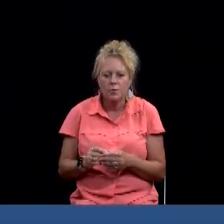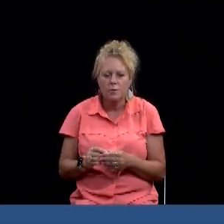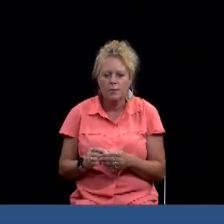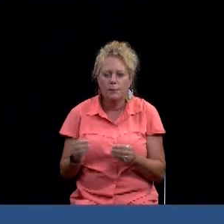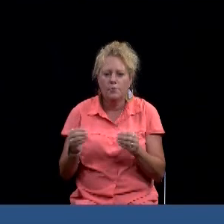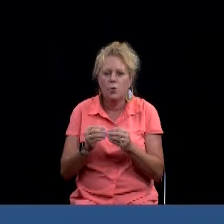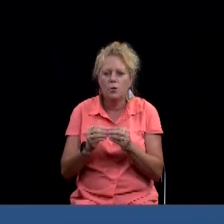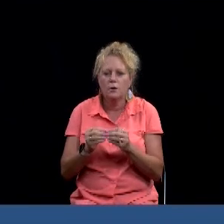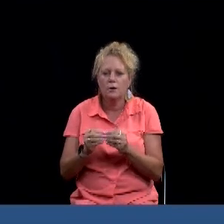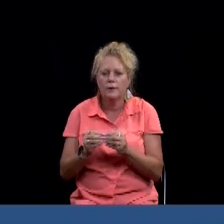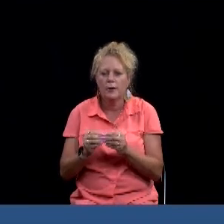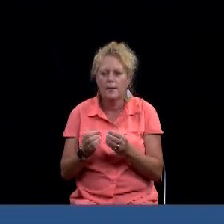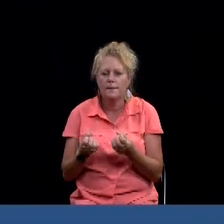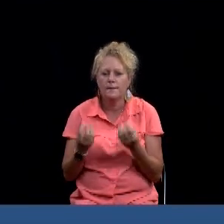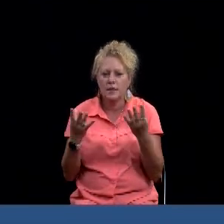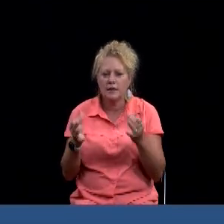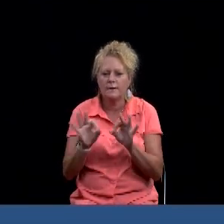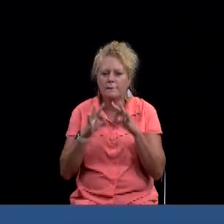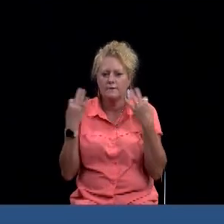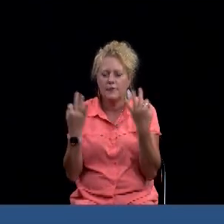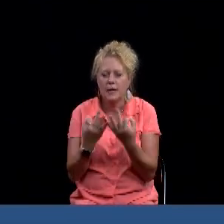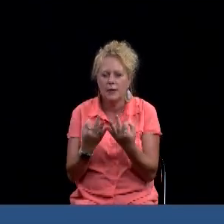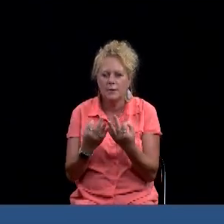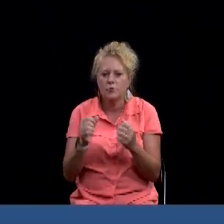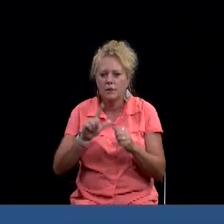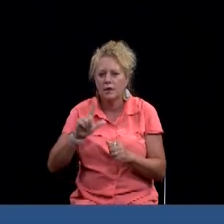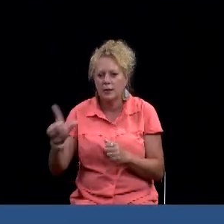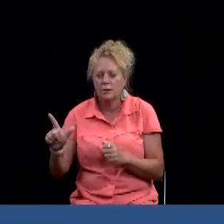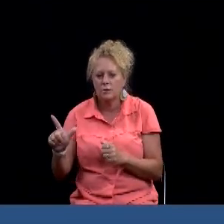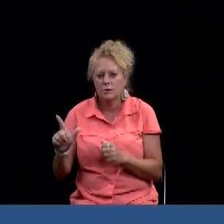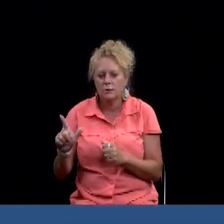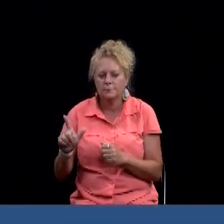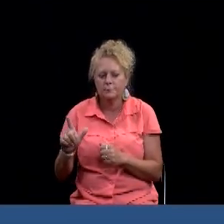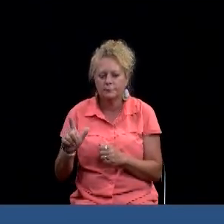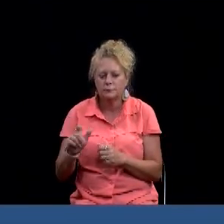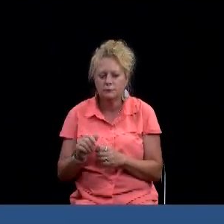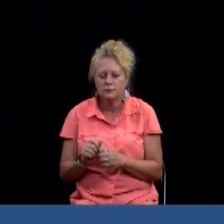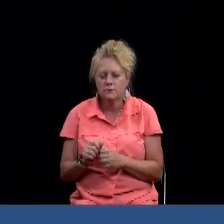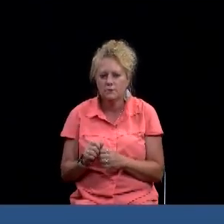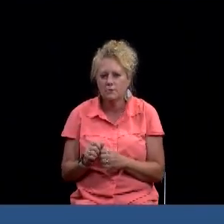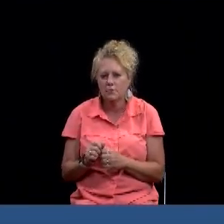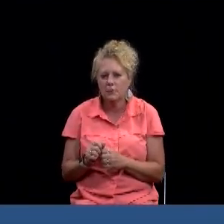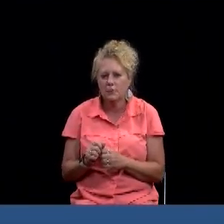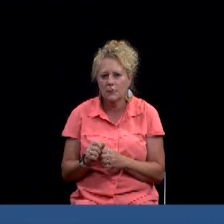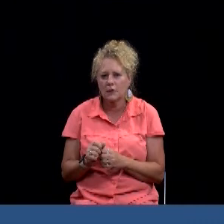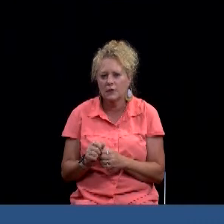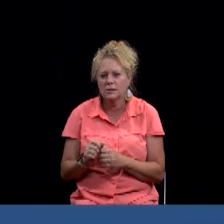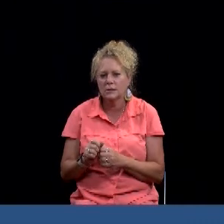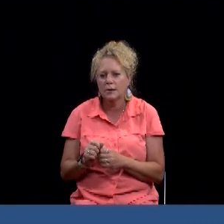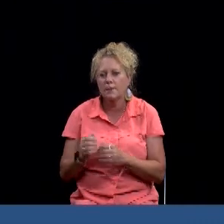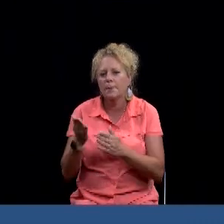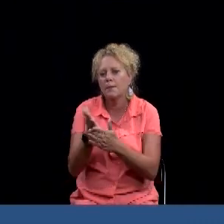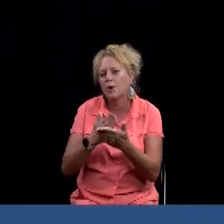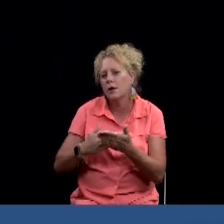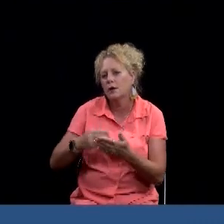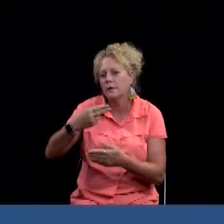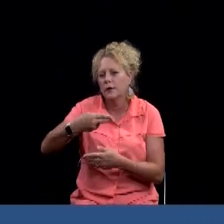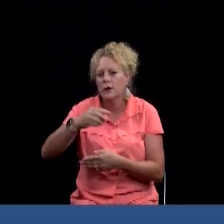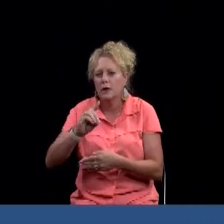as opposed to being an arm of HUD, if that makes sense. Yeah, I